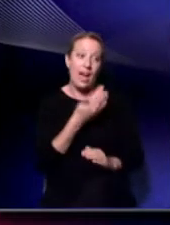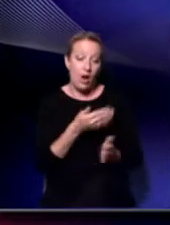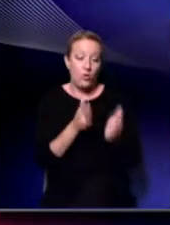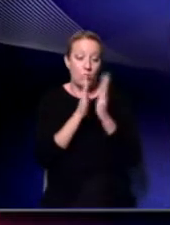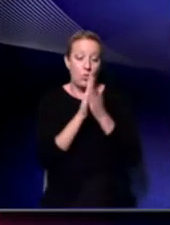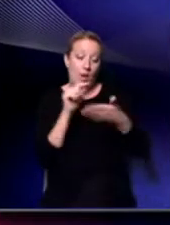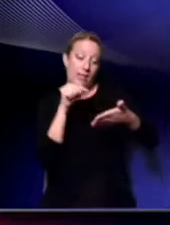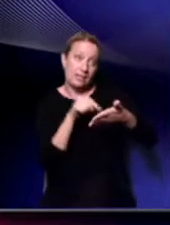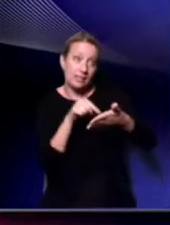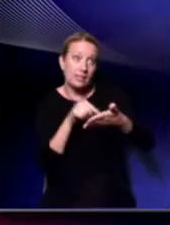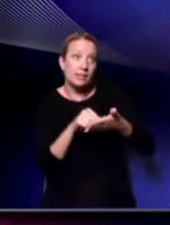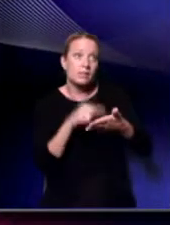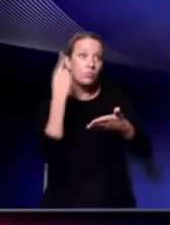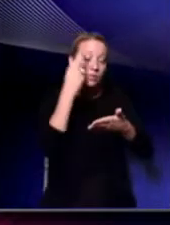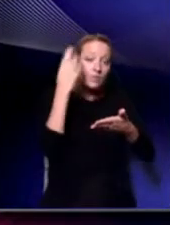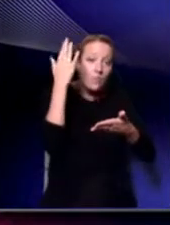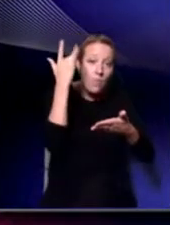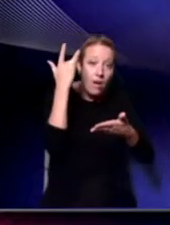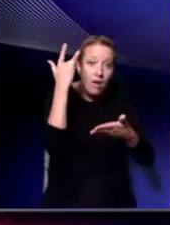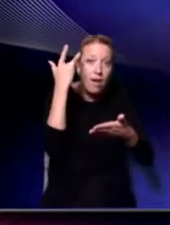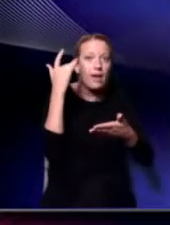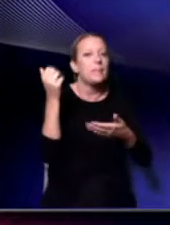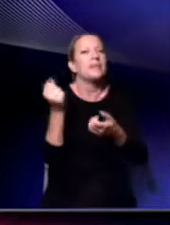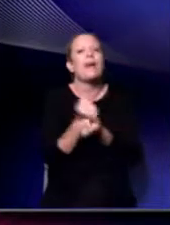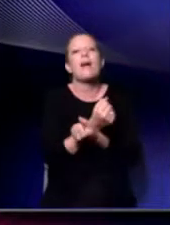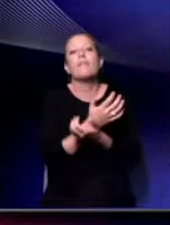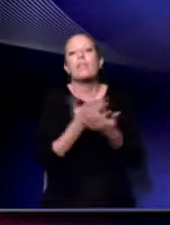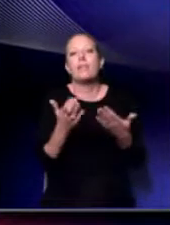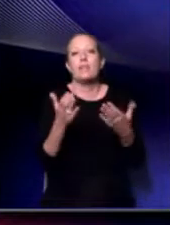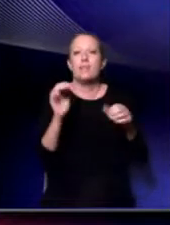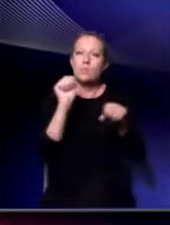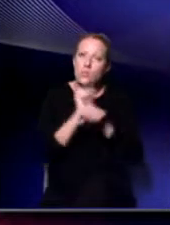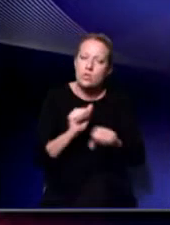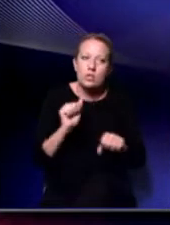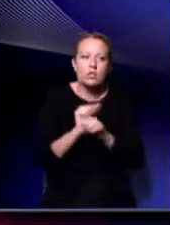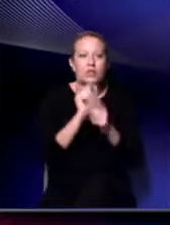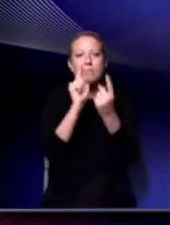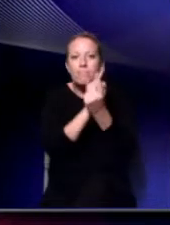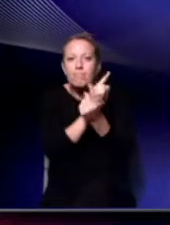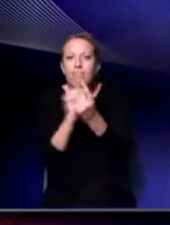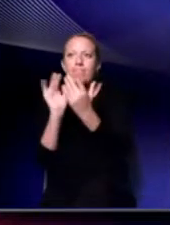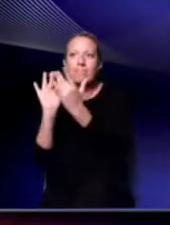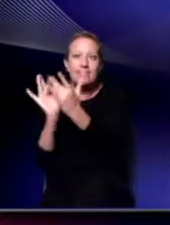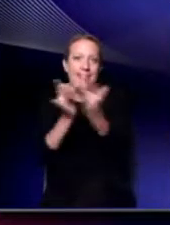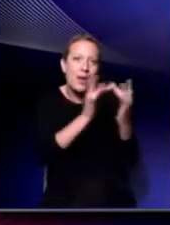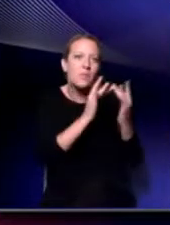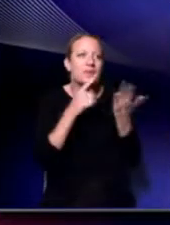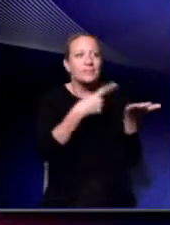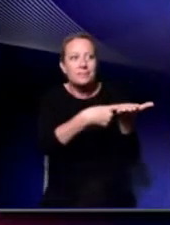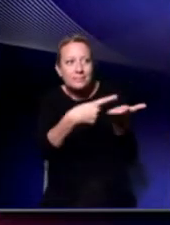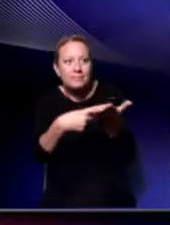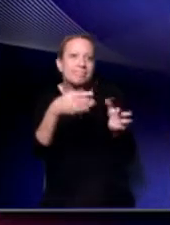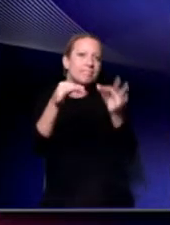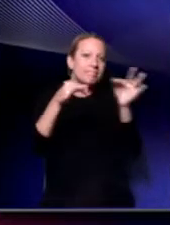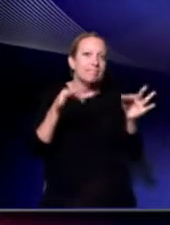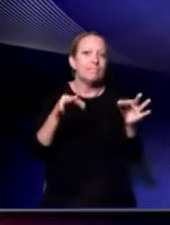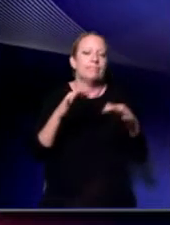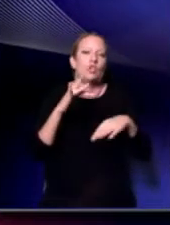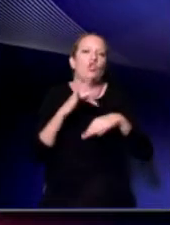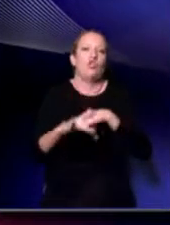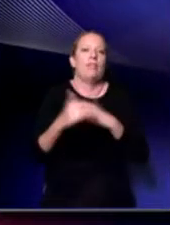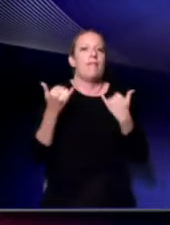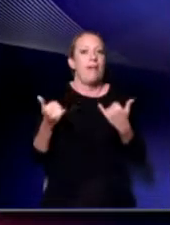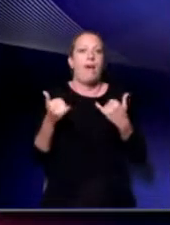we're requesting it. So we're doing the work and the networking and the conversation earlier, a